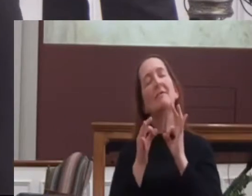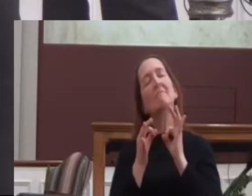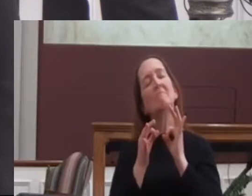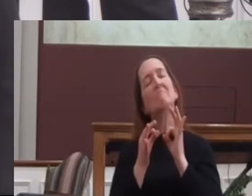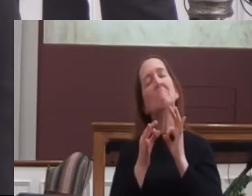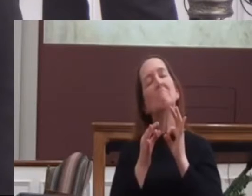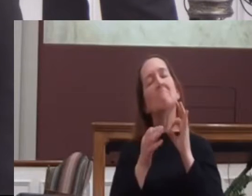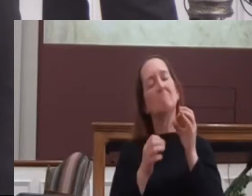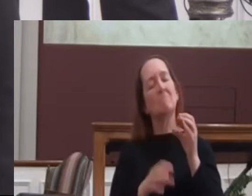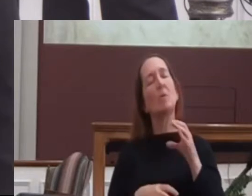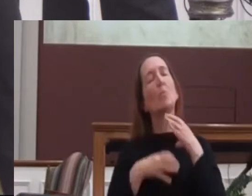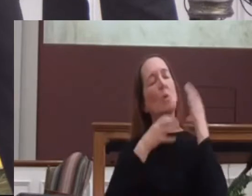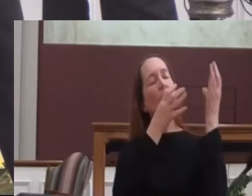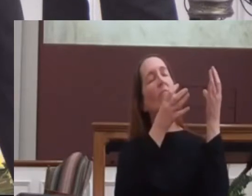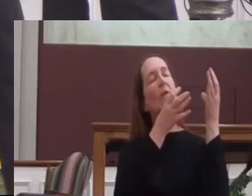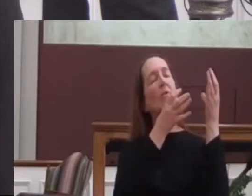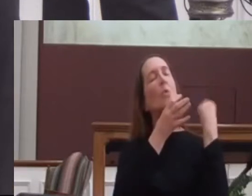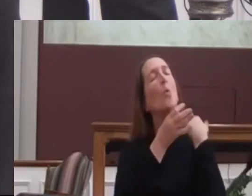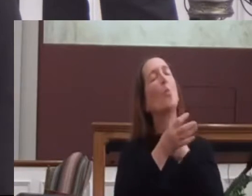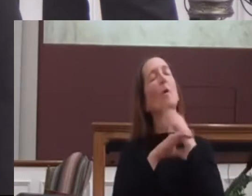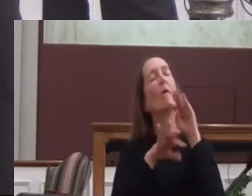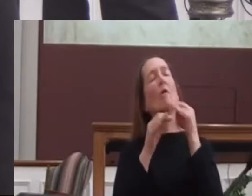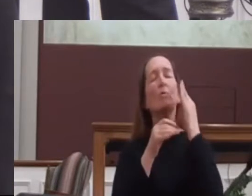If they will simply confess.